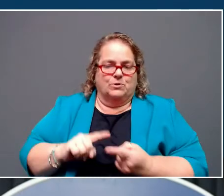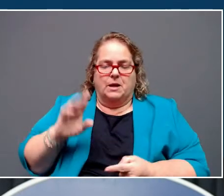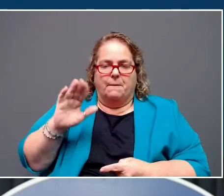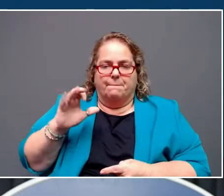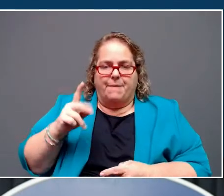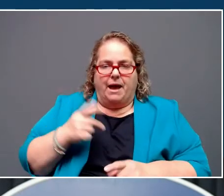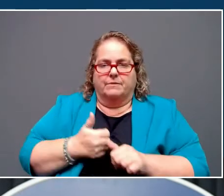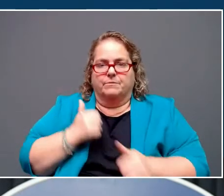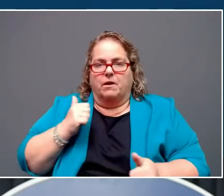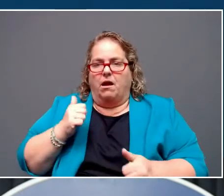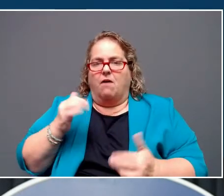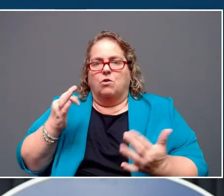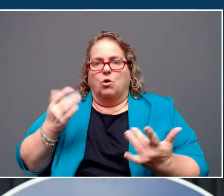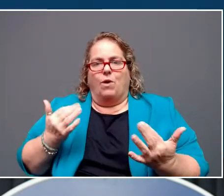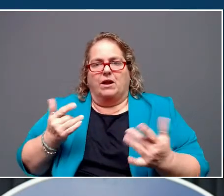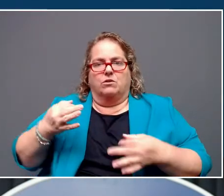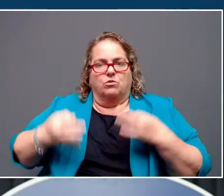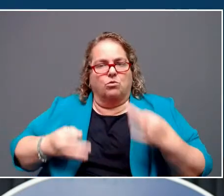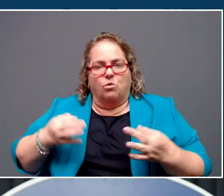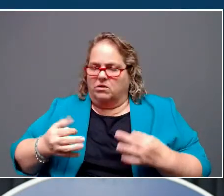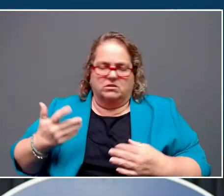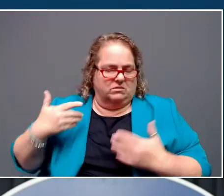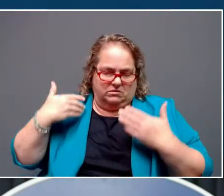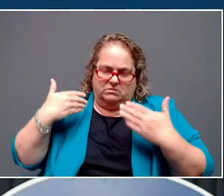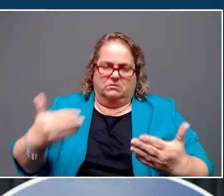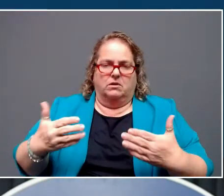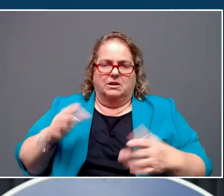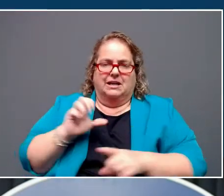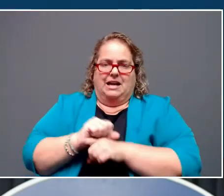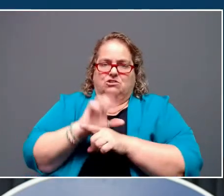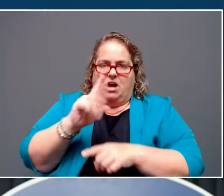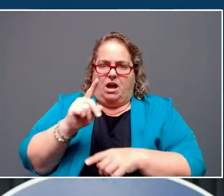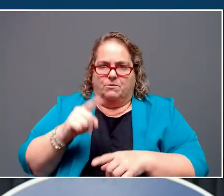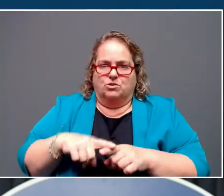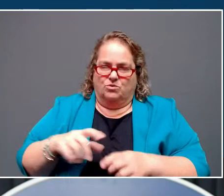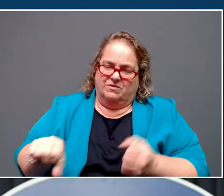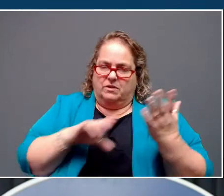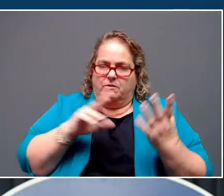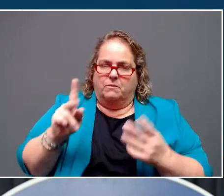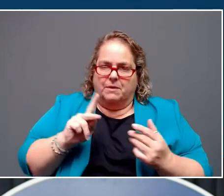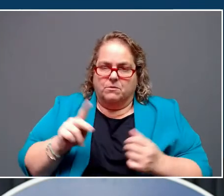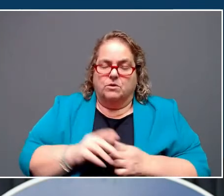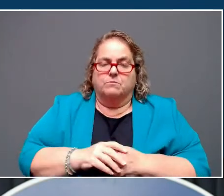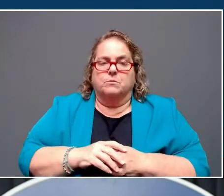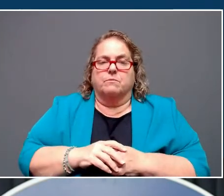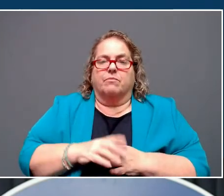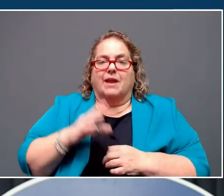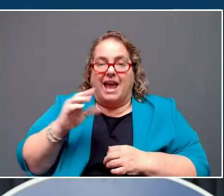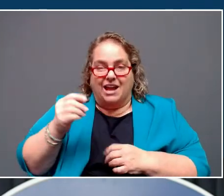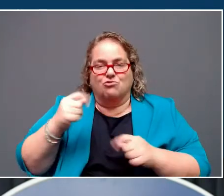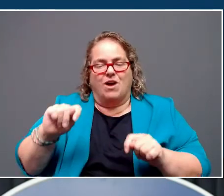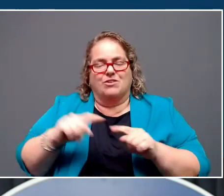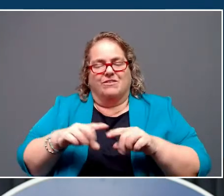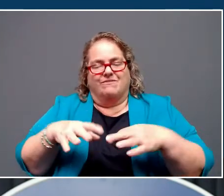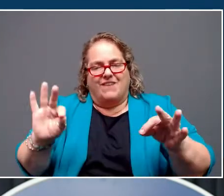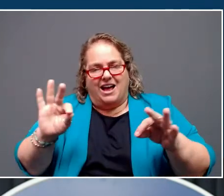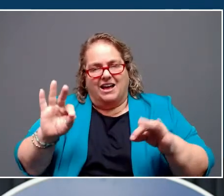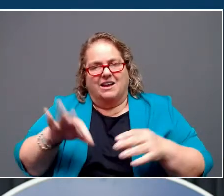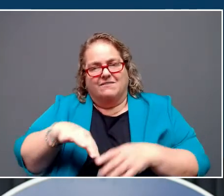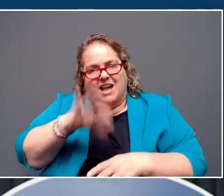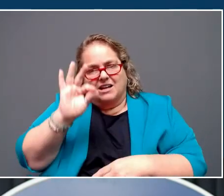trafficking. And always trying to find workable solutions of a drug epidemic that oftentimes